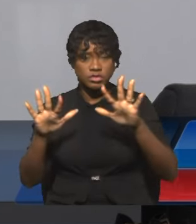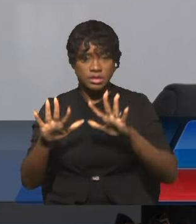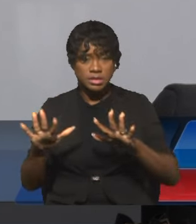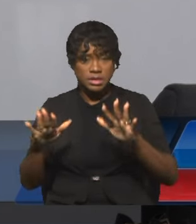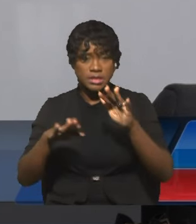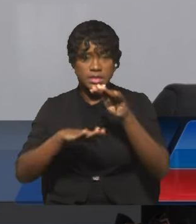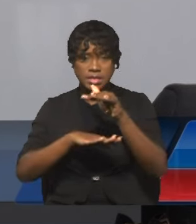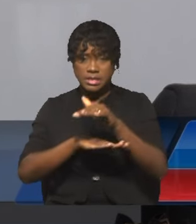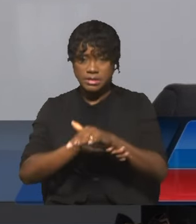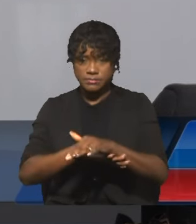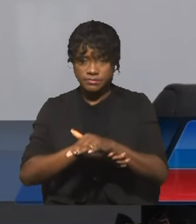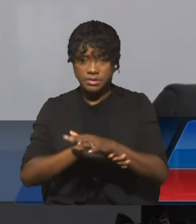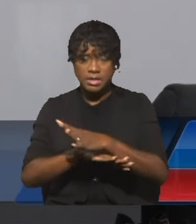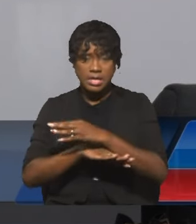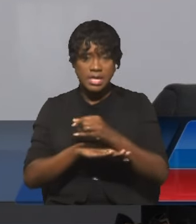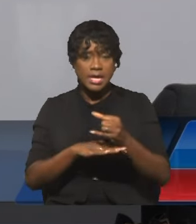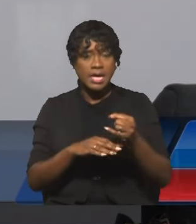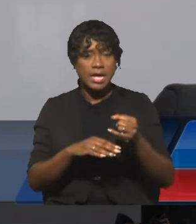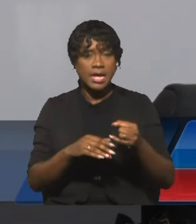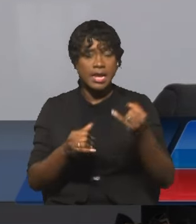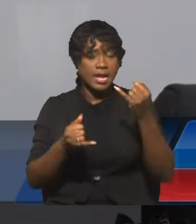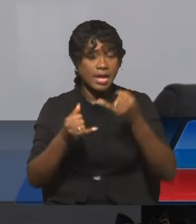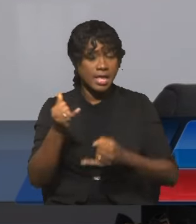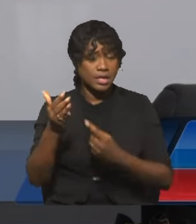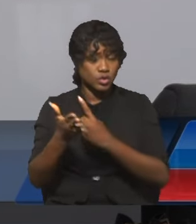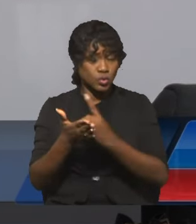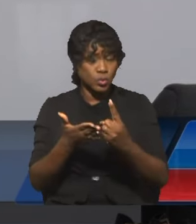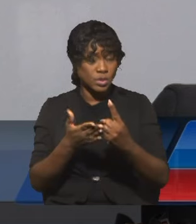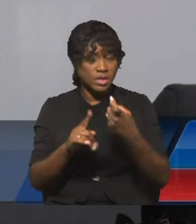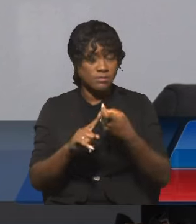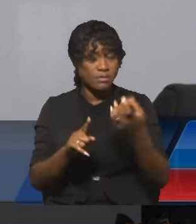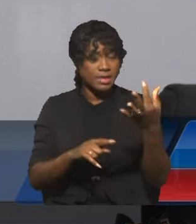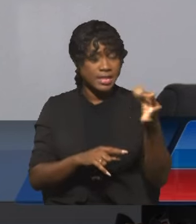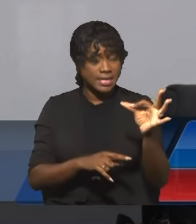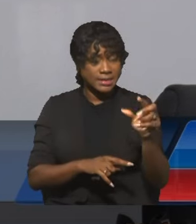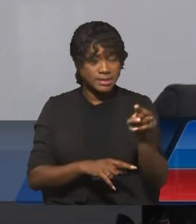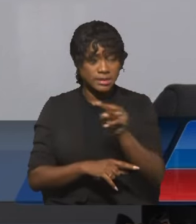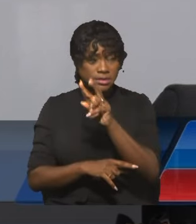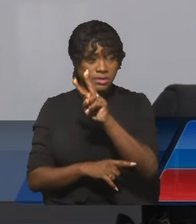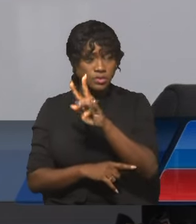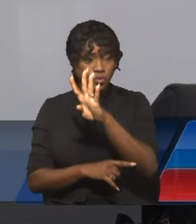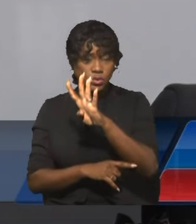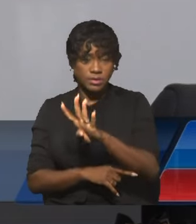evening. And the last week, which is the 19th to the 24th,